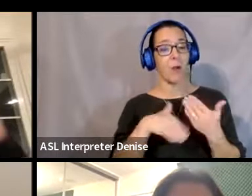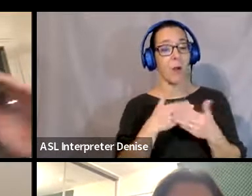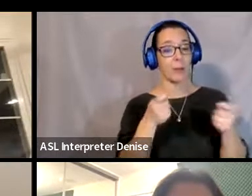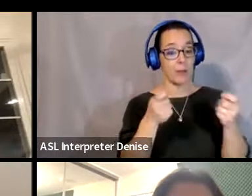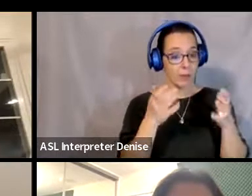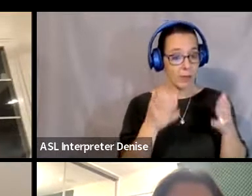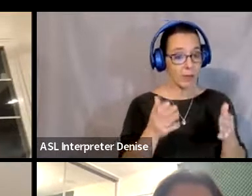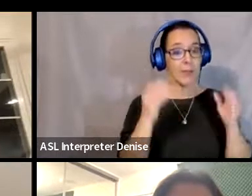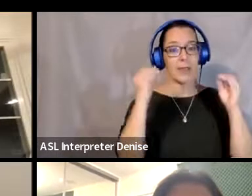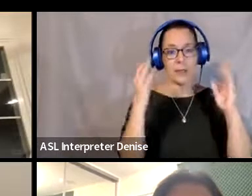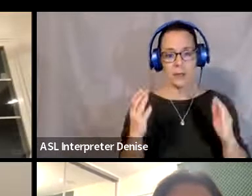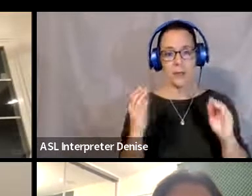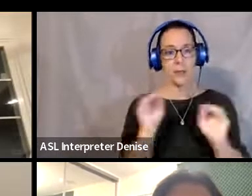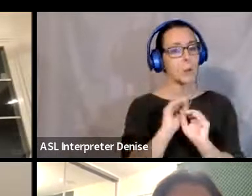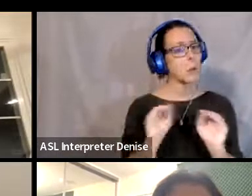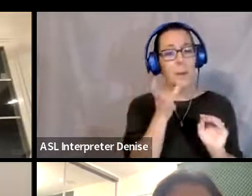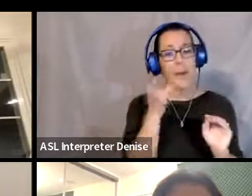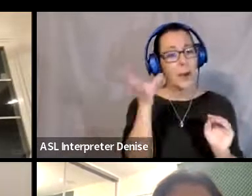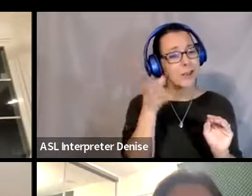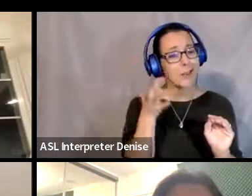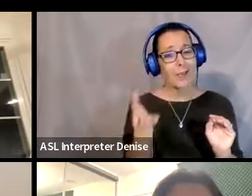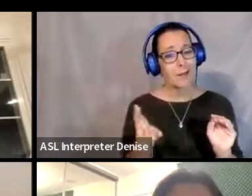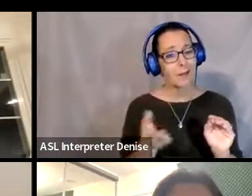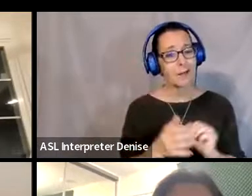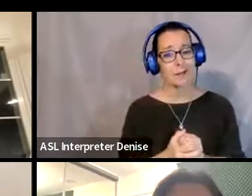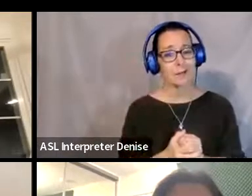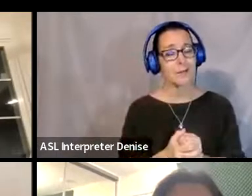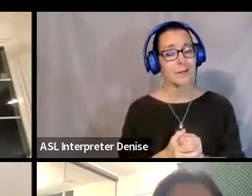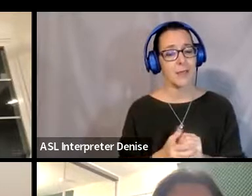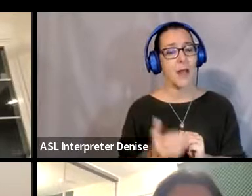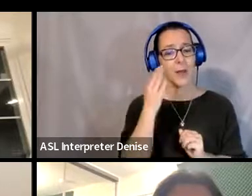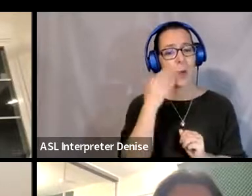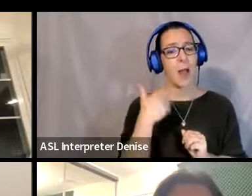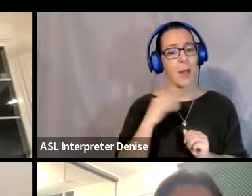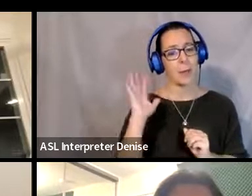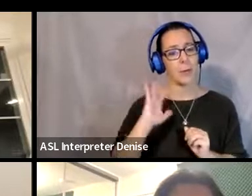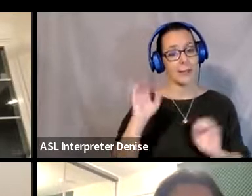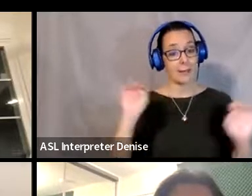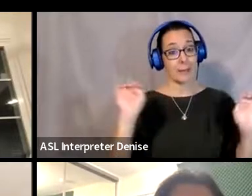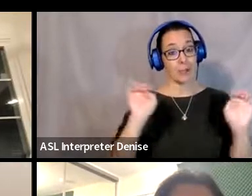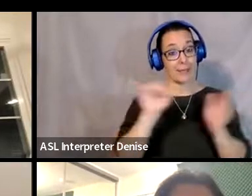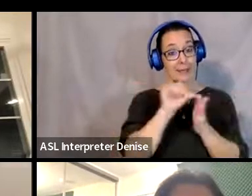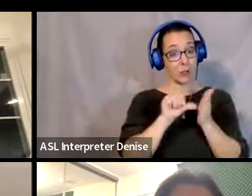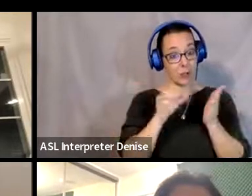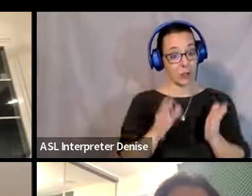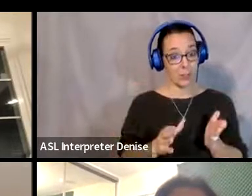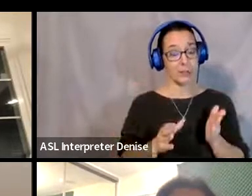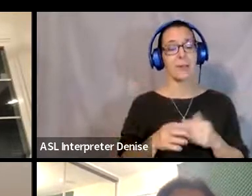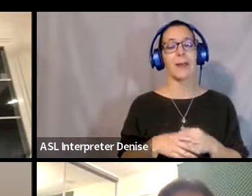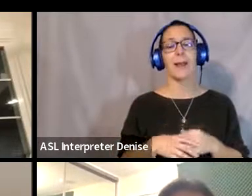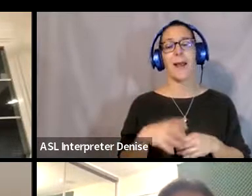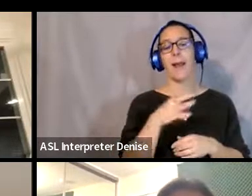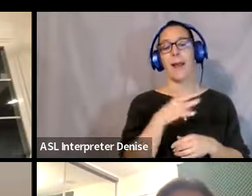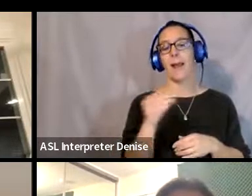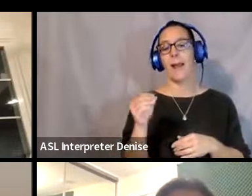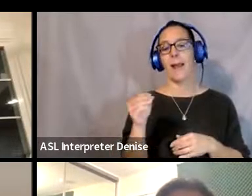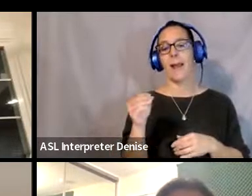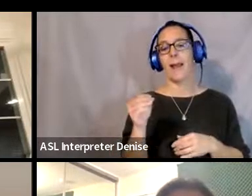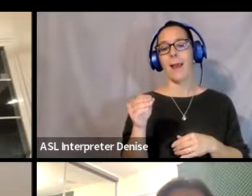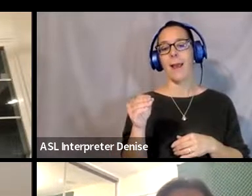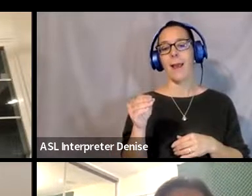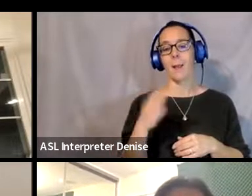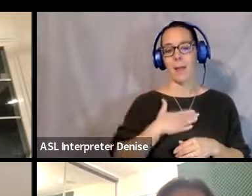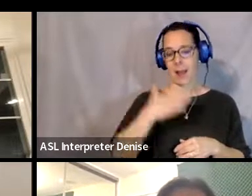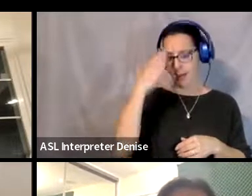more than one parent on there. And I know as a previous trauma surgeon, and I know that just in my sphere of Einstein parents